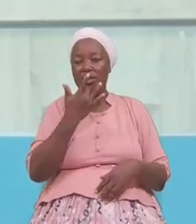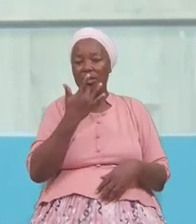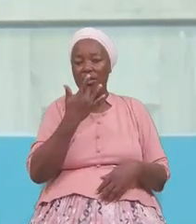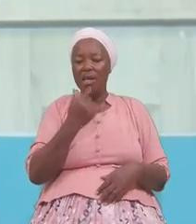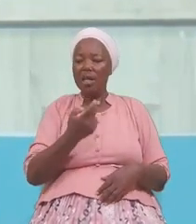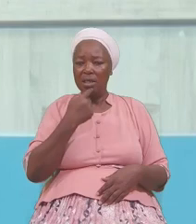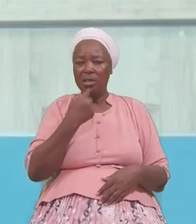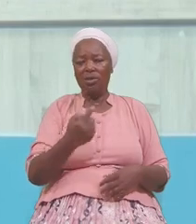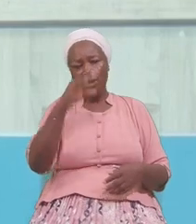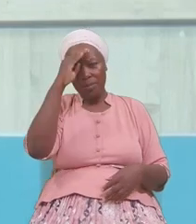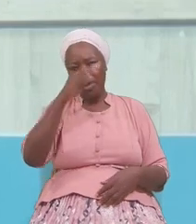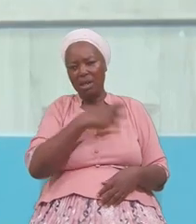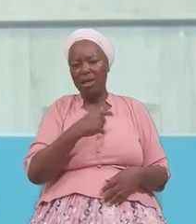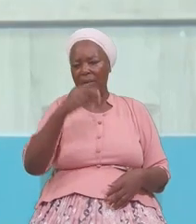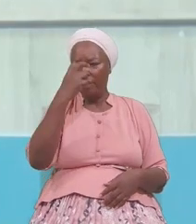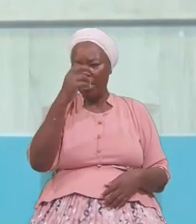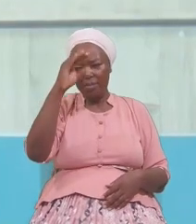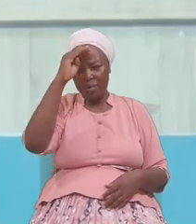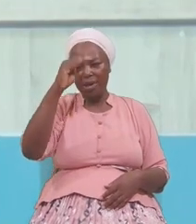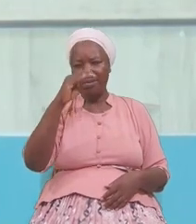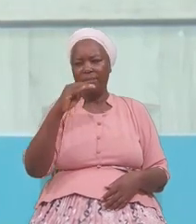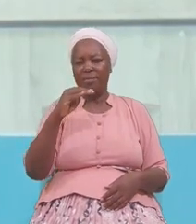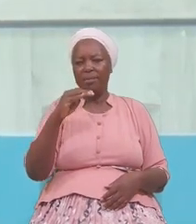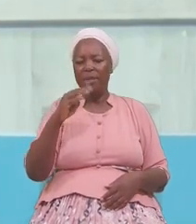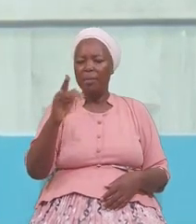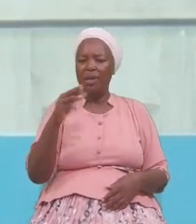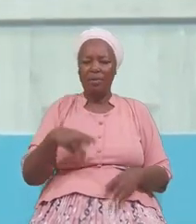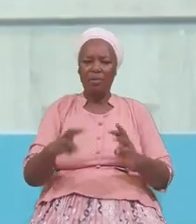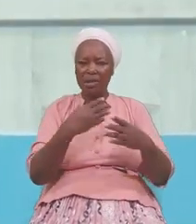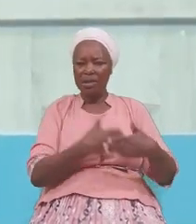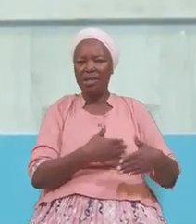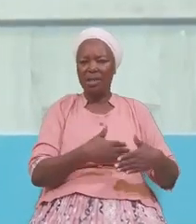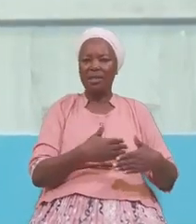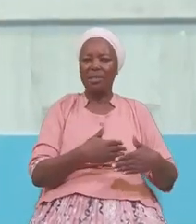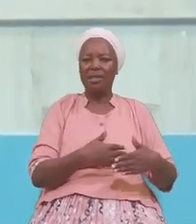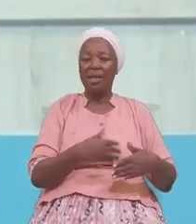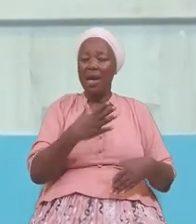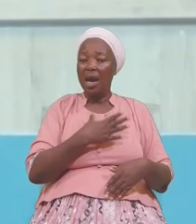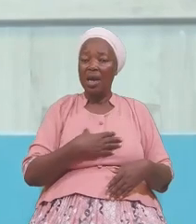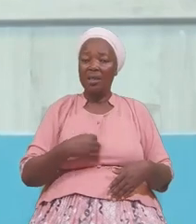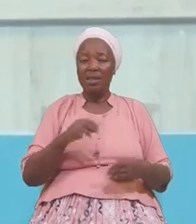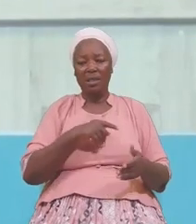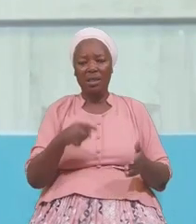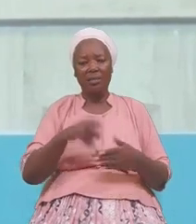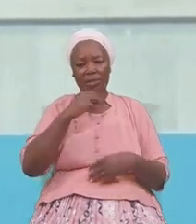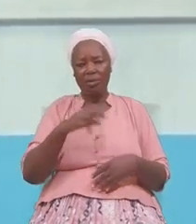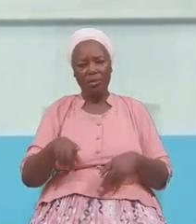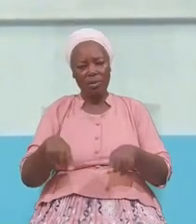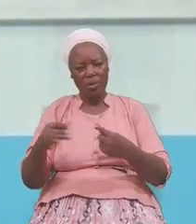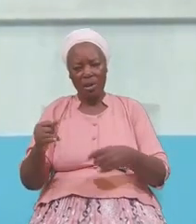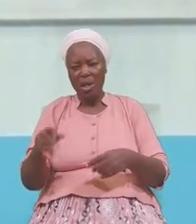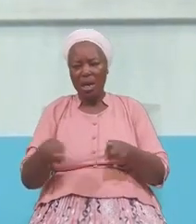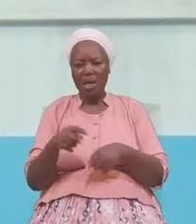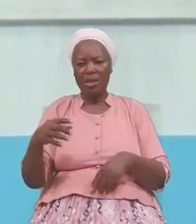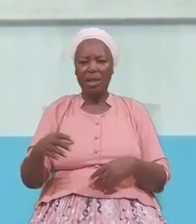impoverished man, a blind man by the wayside, and was going at the